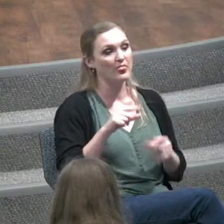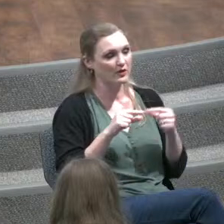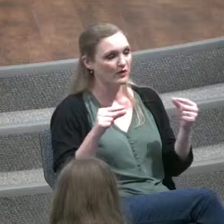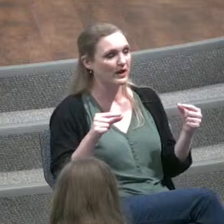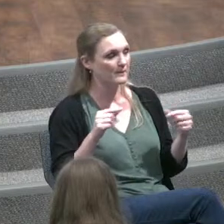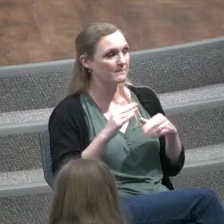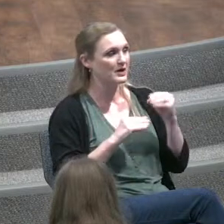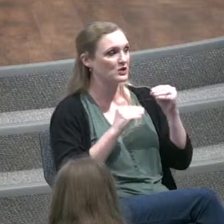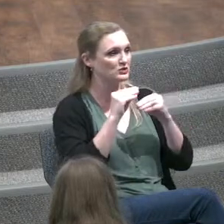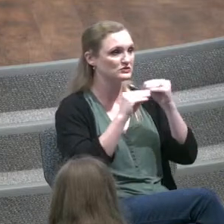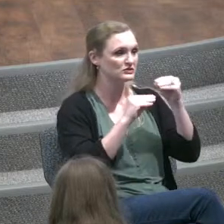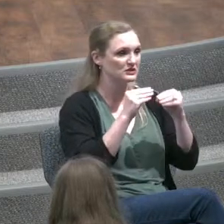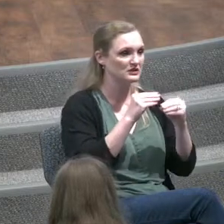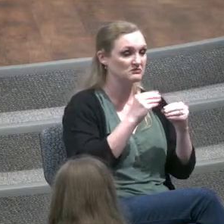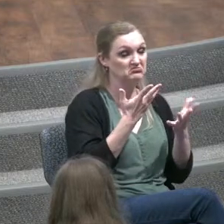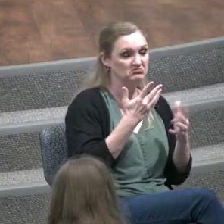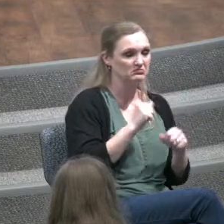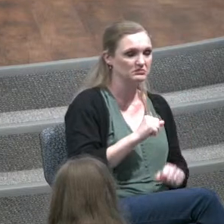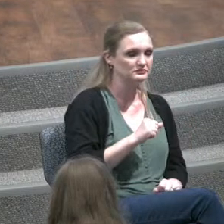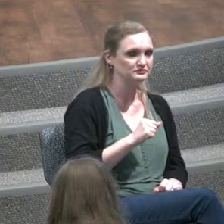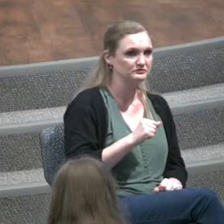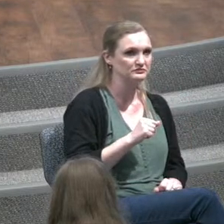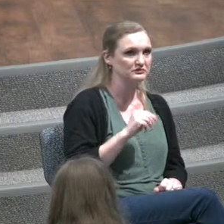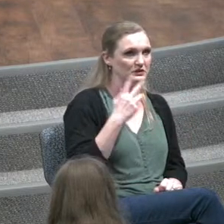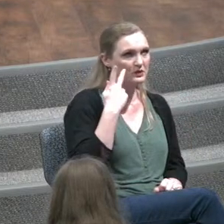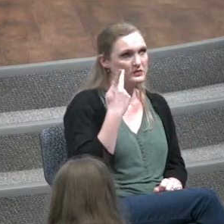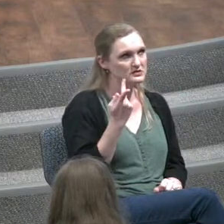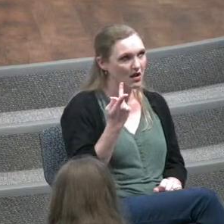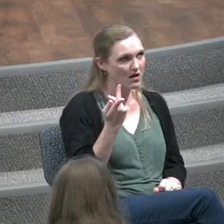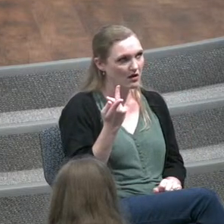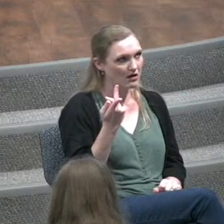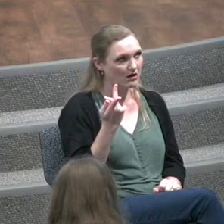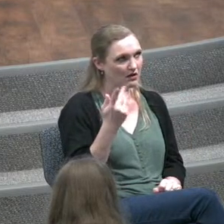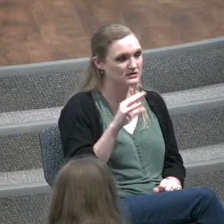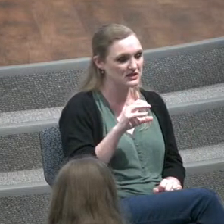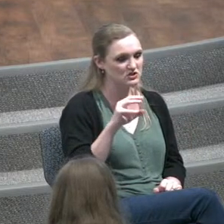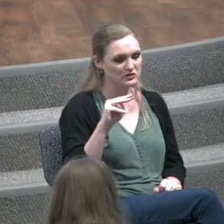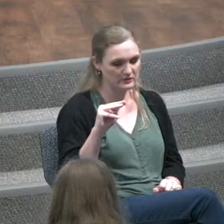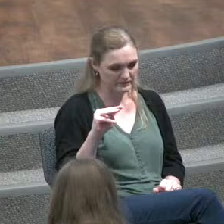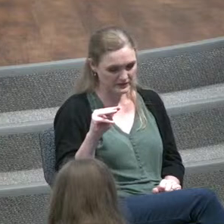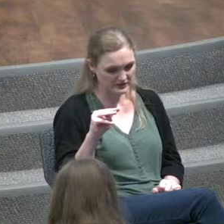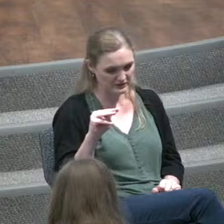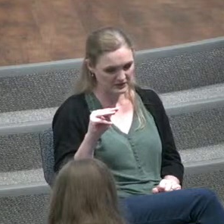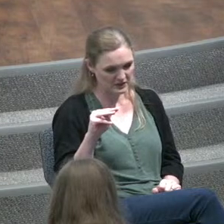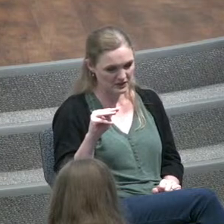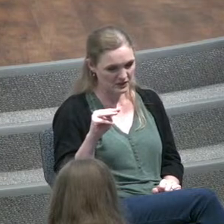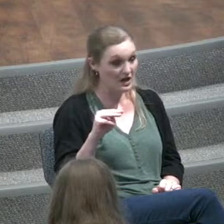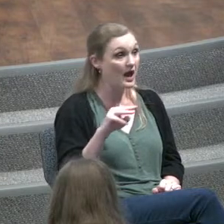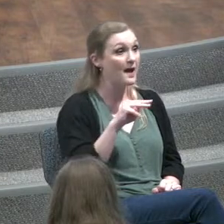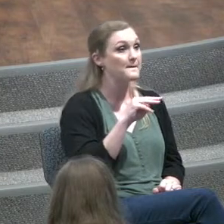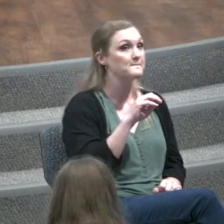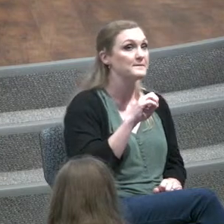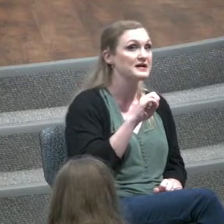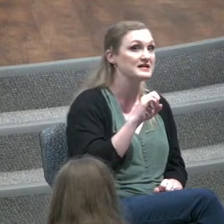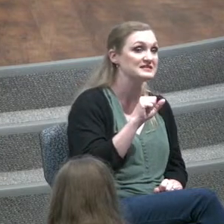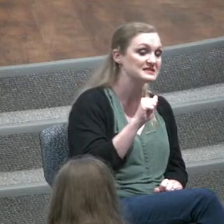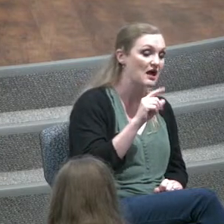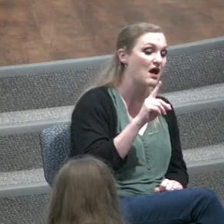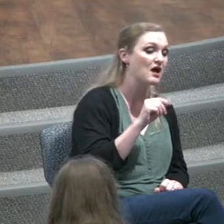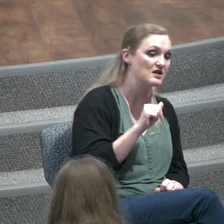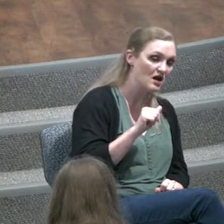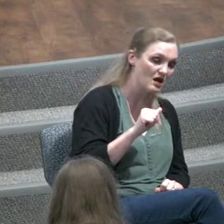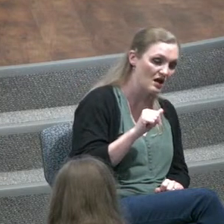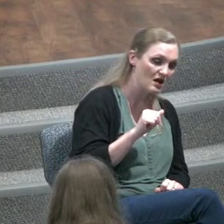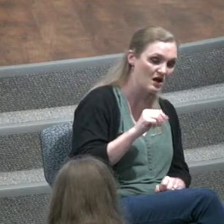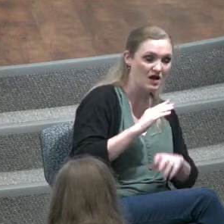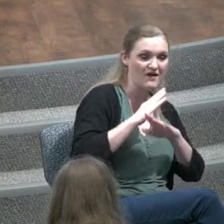Great built. Not the least of which were, besides Caesarea Maritima, but we looked at Masada,